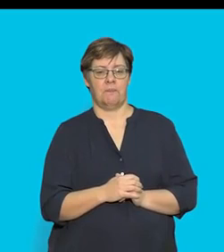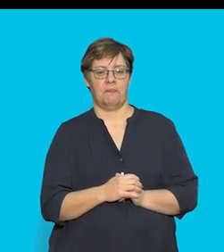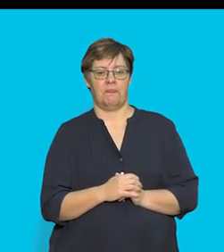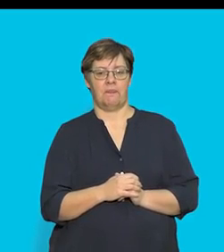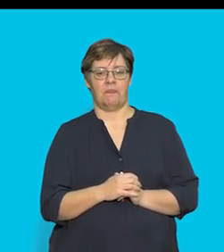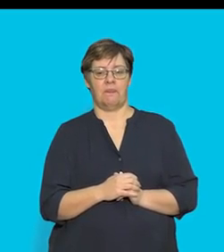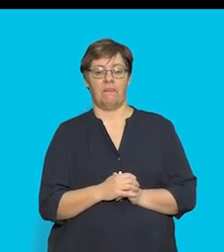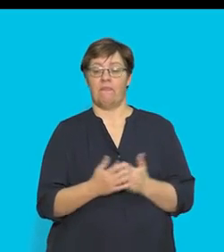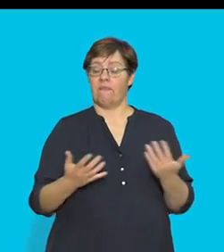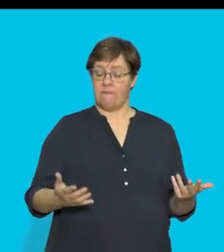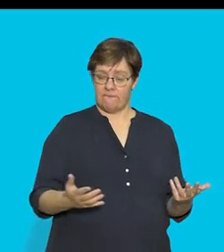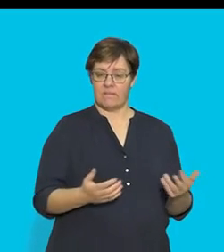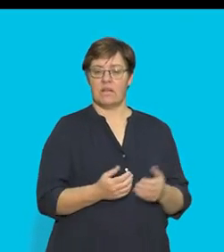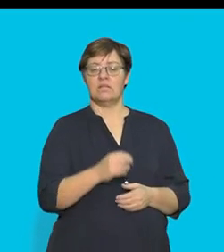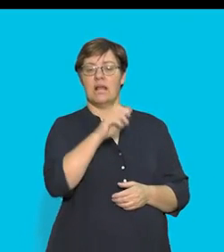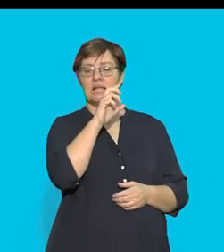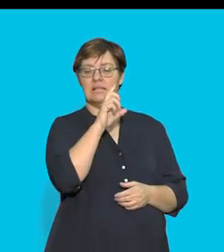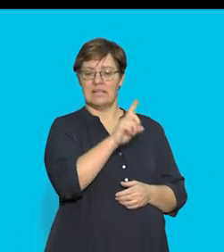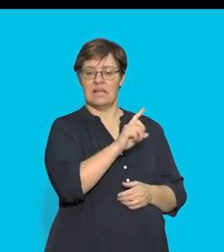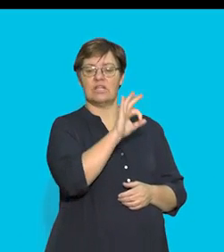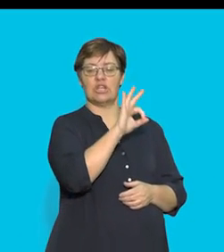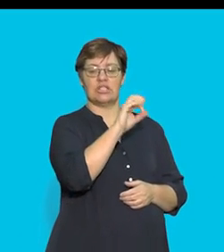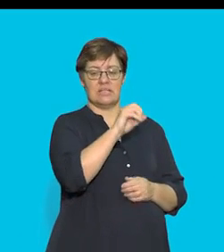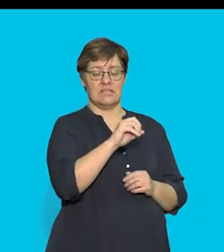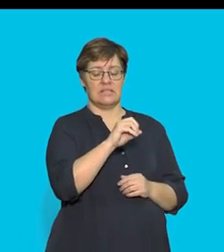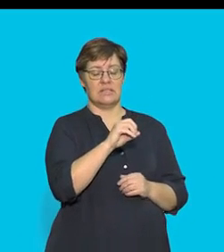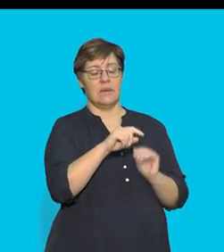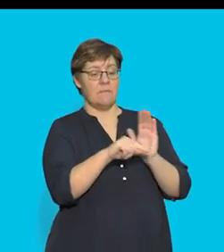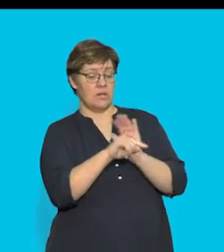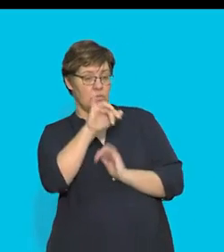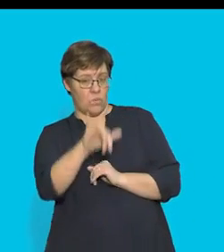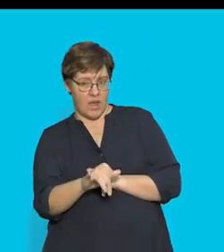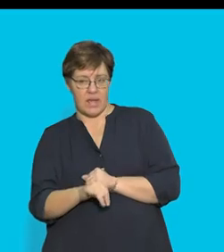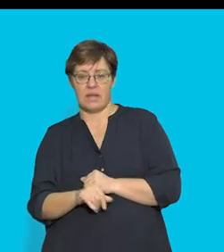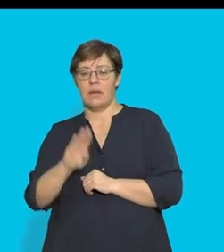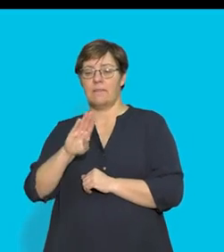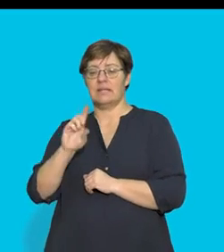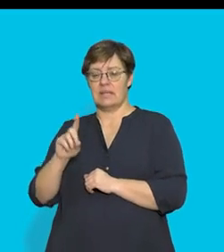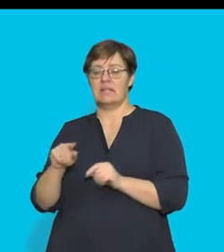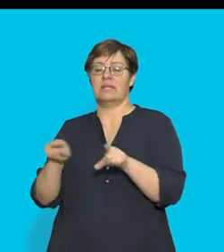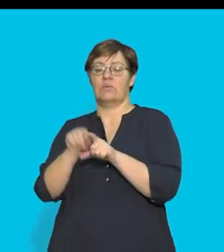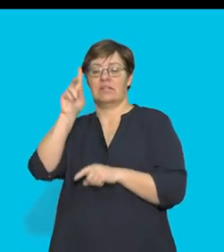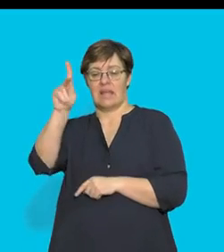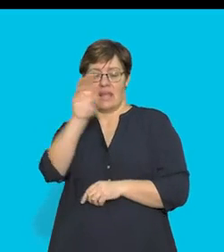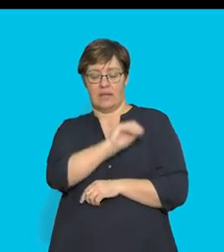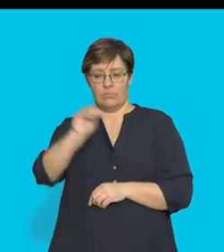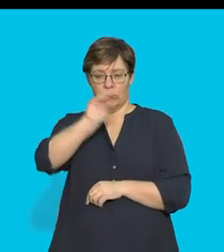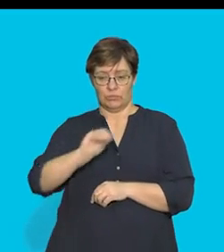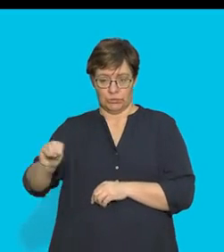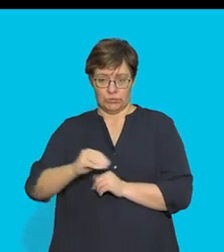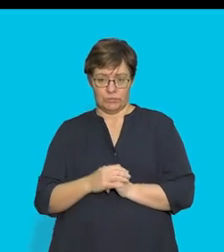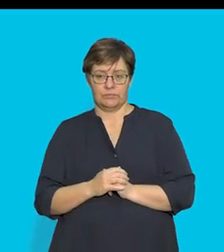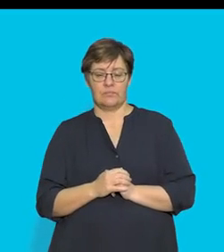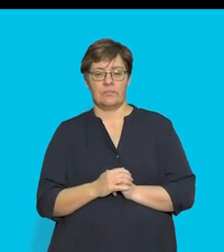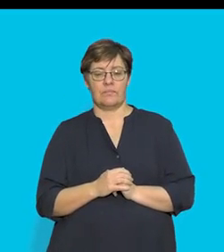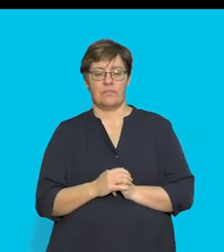Okay, and then D was 30 minus Y, and BD was K, so we substitute those two in. Now we're going to